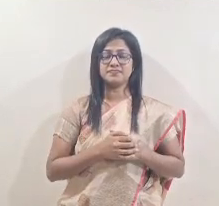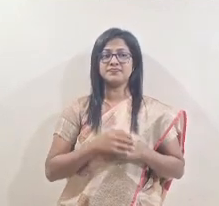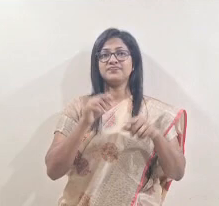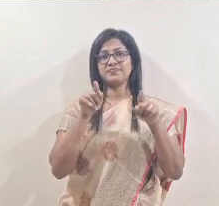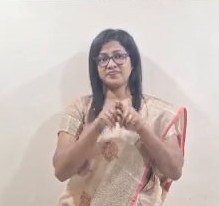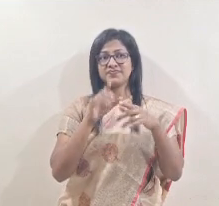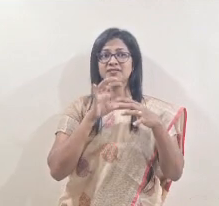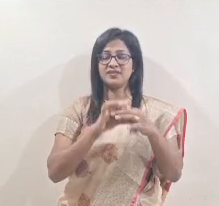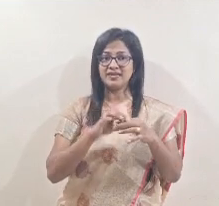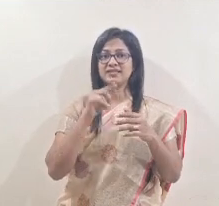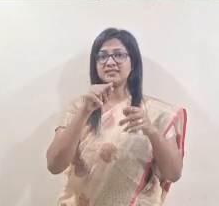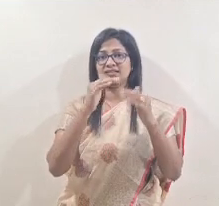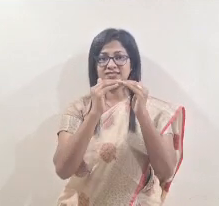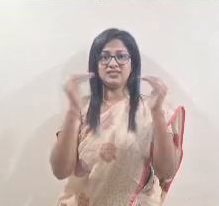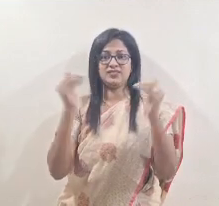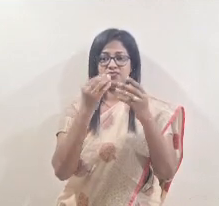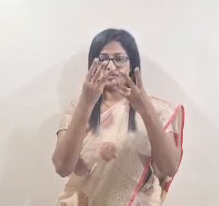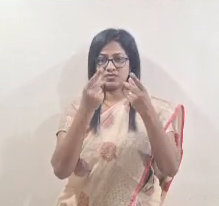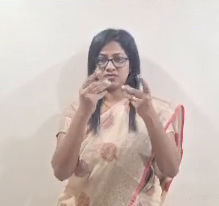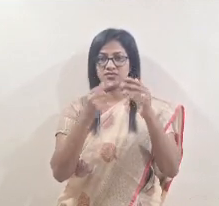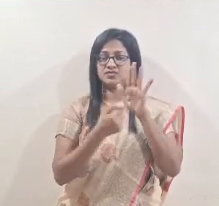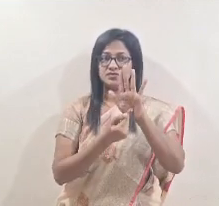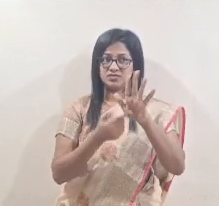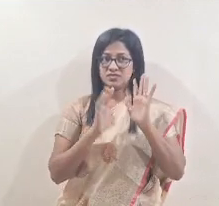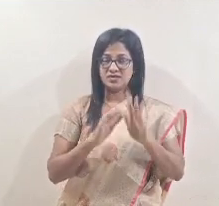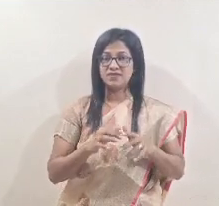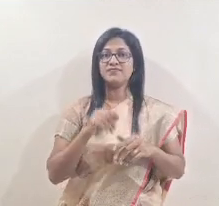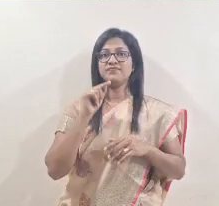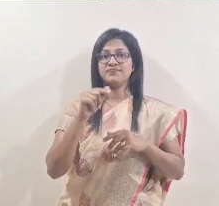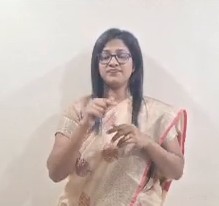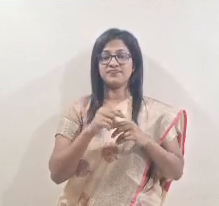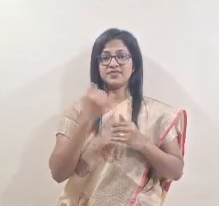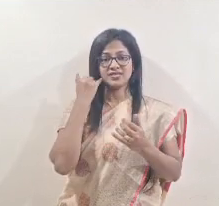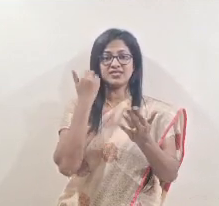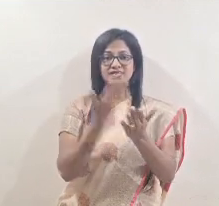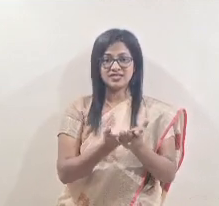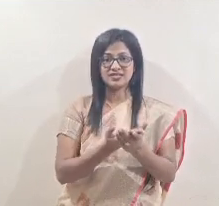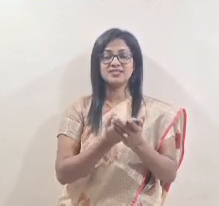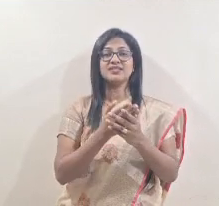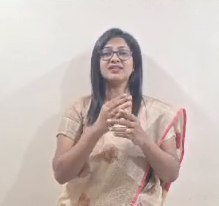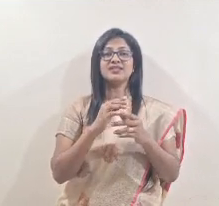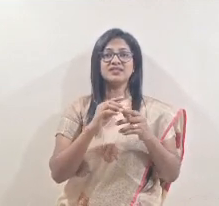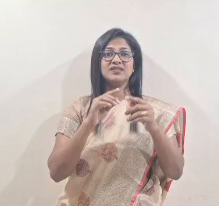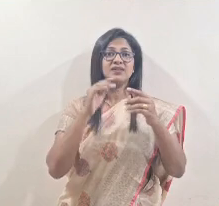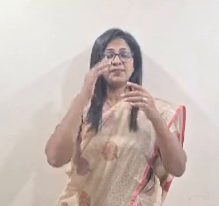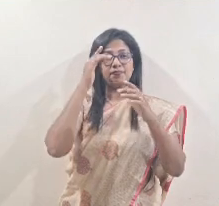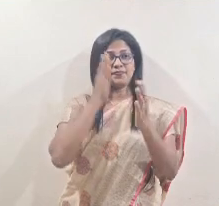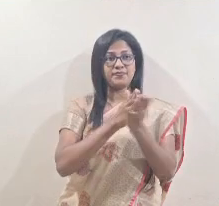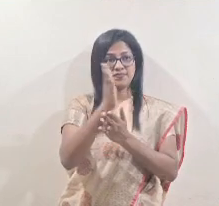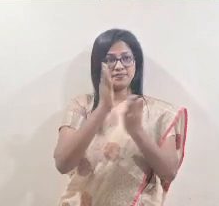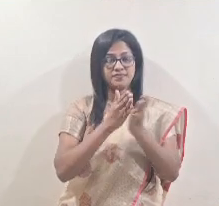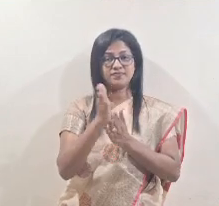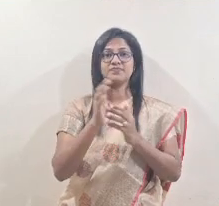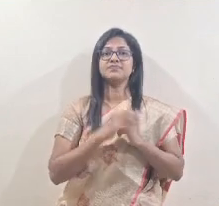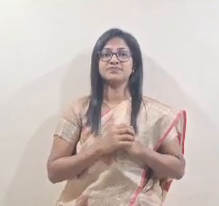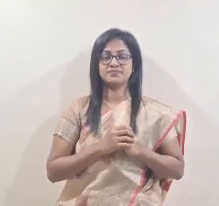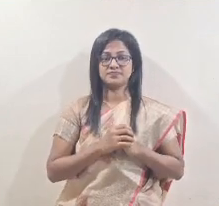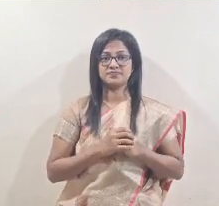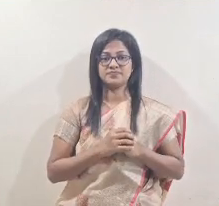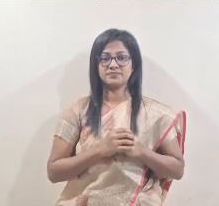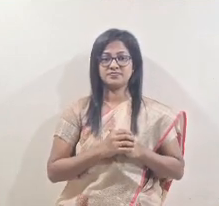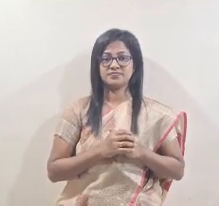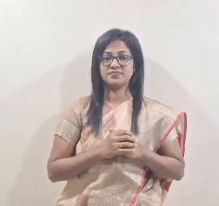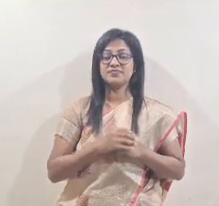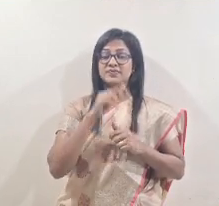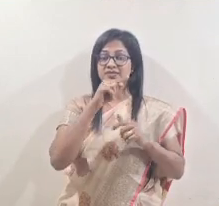And basically, these are the equations which are suggested in the Coopert methodology. So using